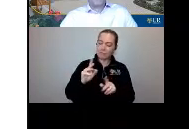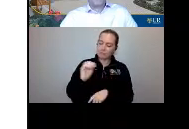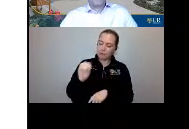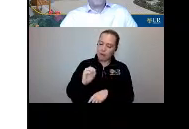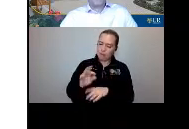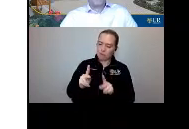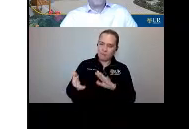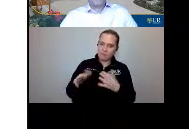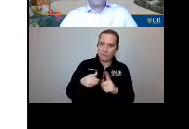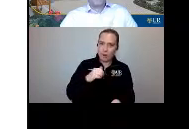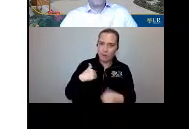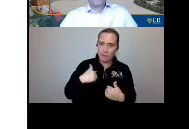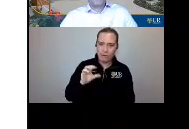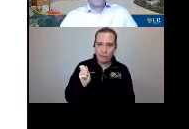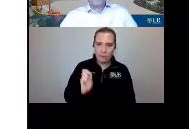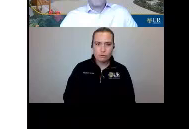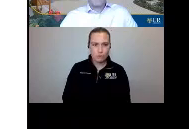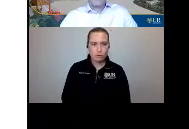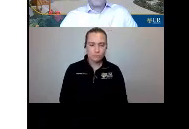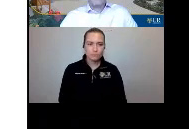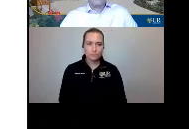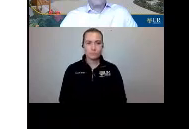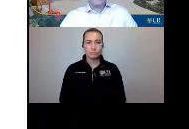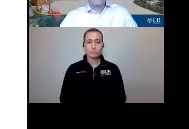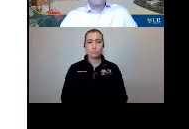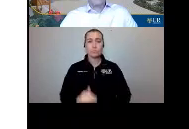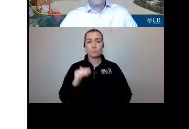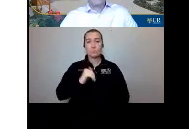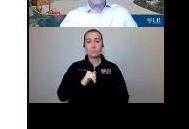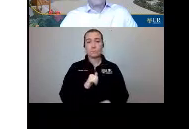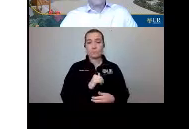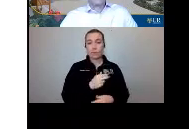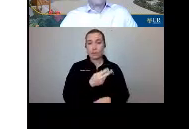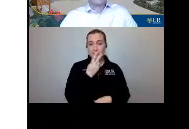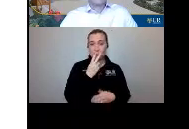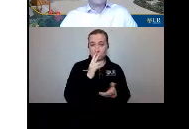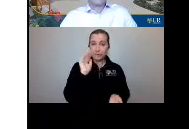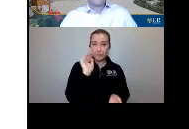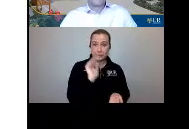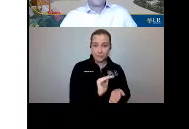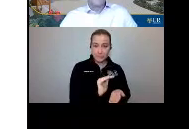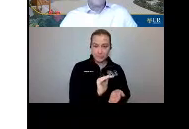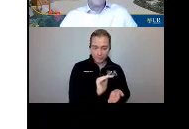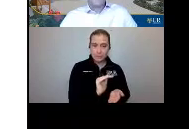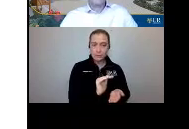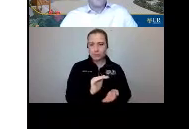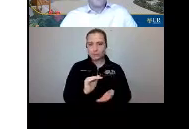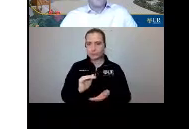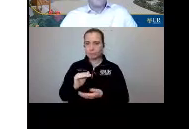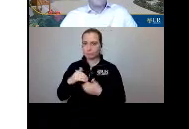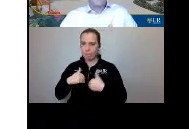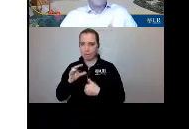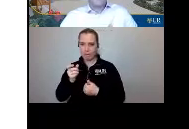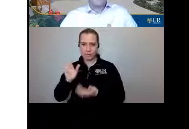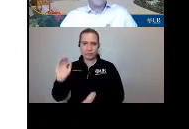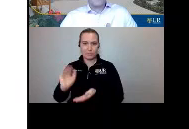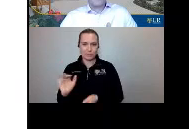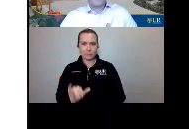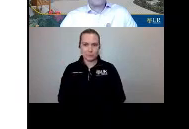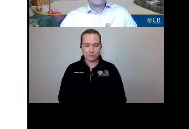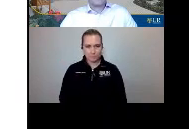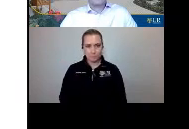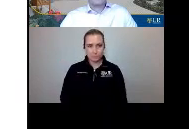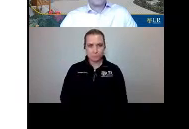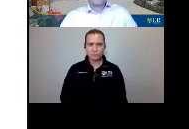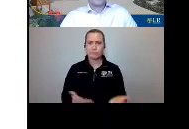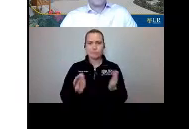the leading cause of preventable death due to modifiable behavior in New York. So what can you do to help? Well,